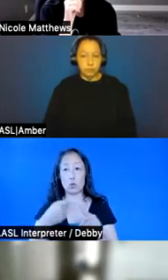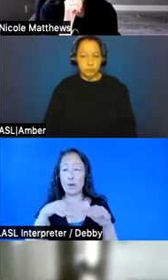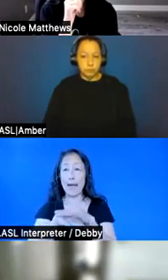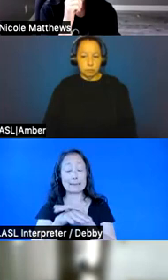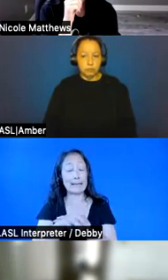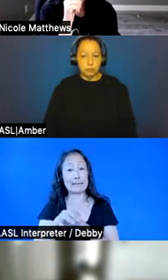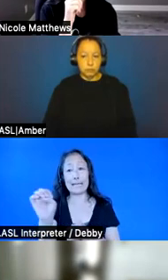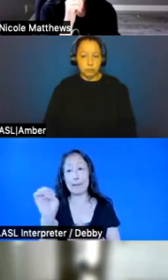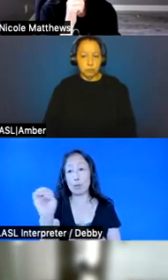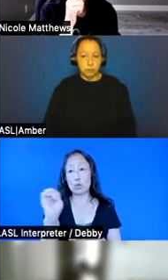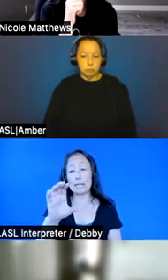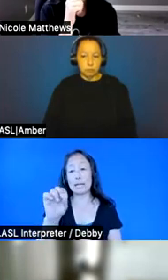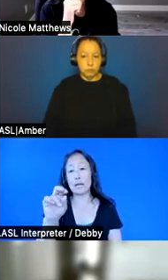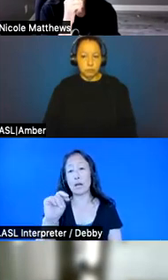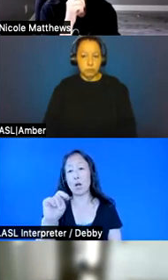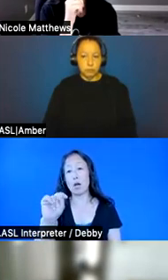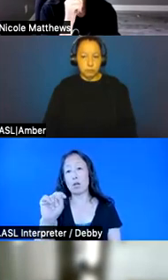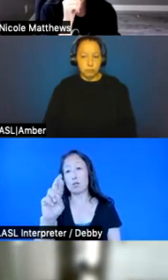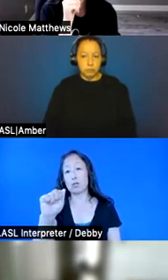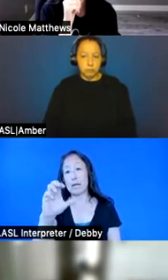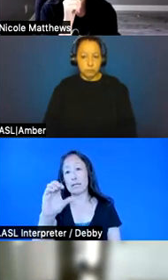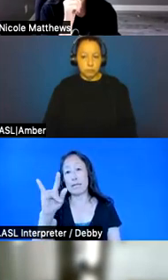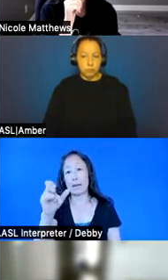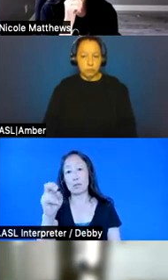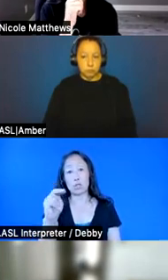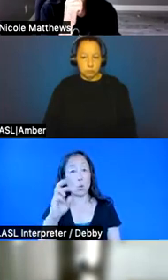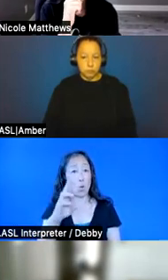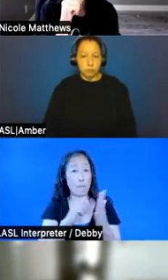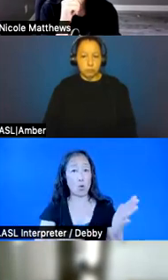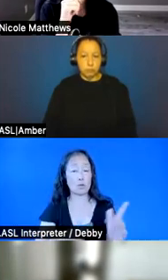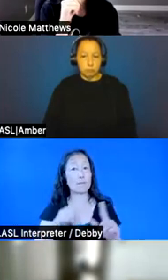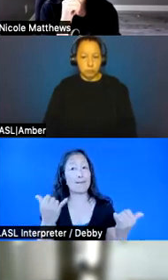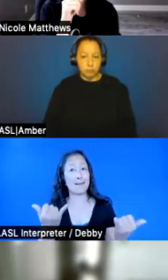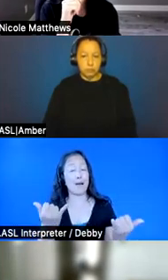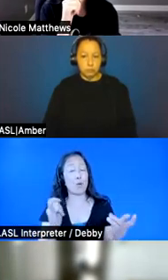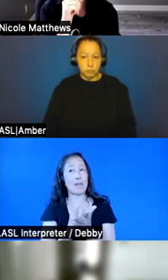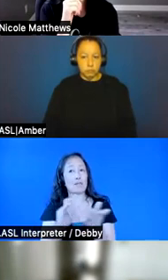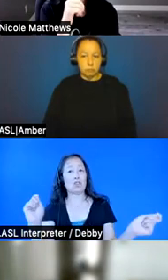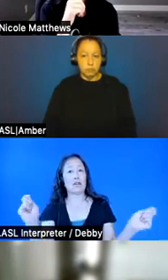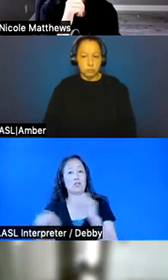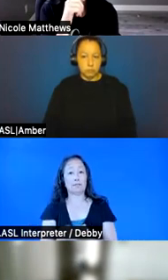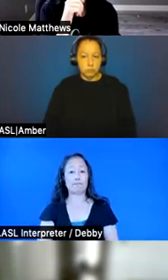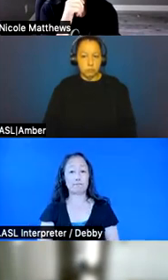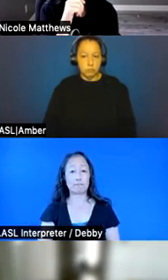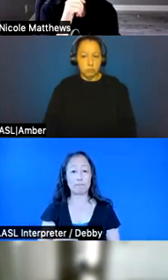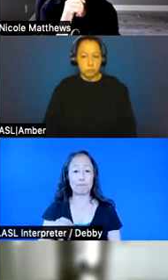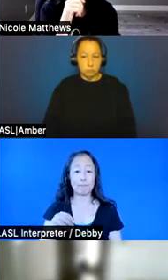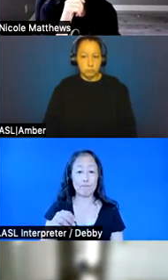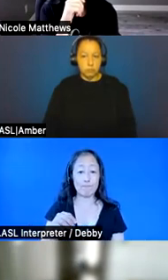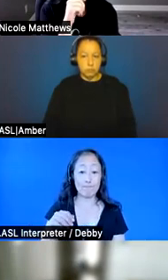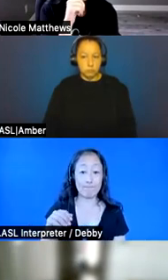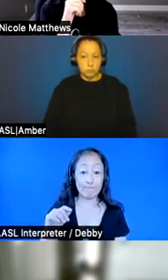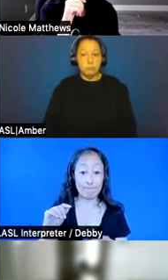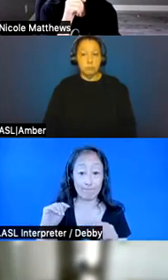that is different now. So yeah. Yeah. Looking at legal, they have the right